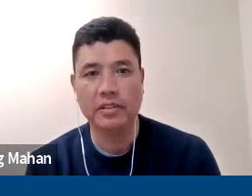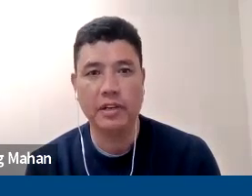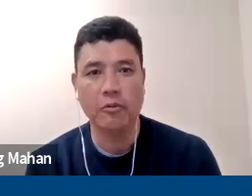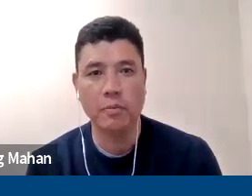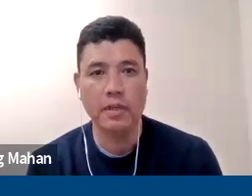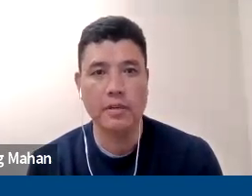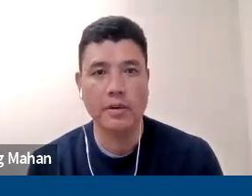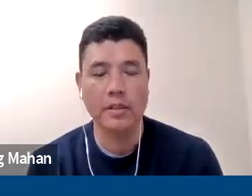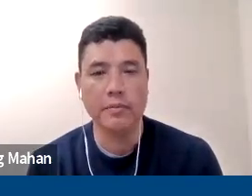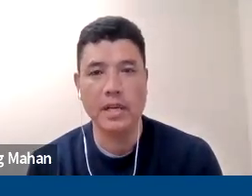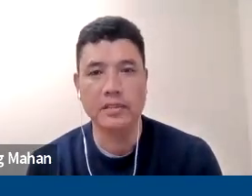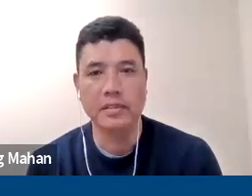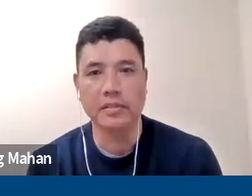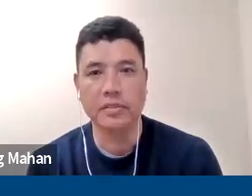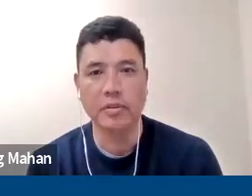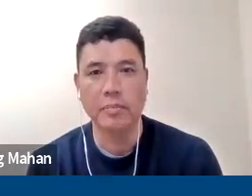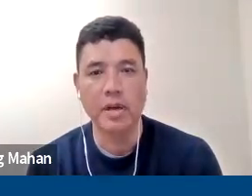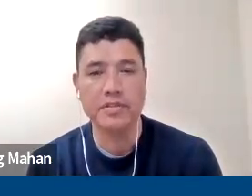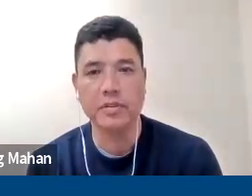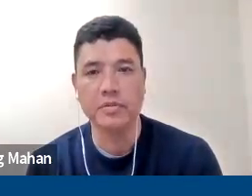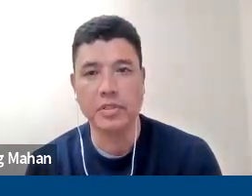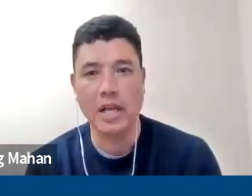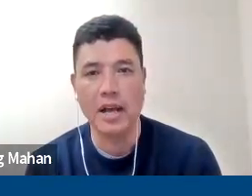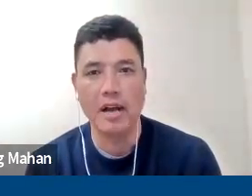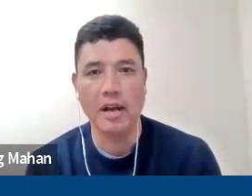No, that's all right, Tracy. Thank you.